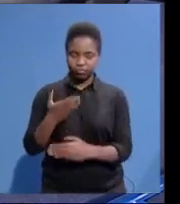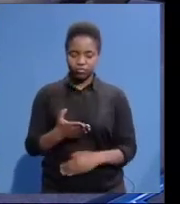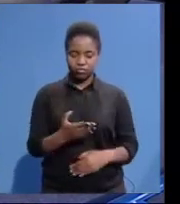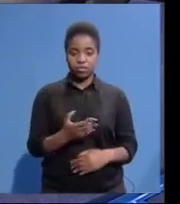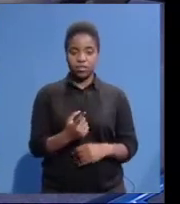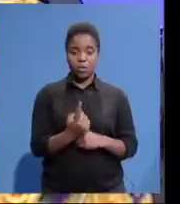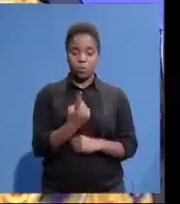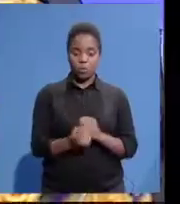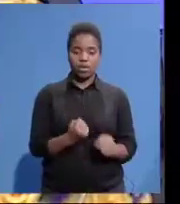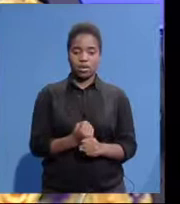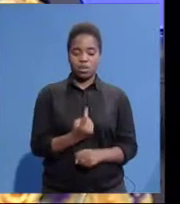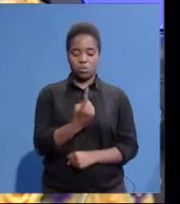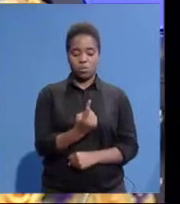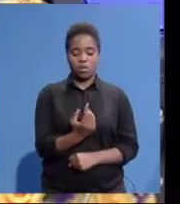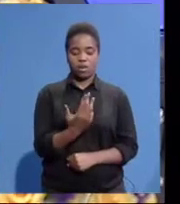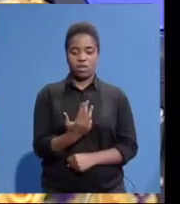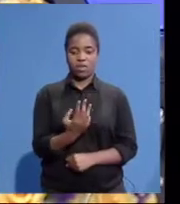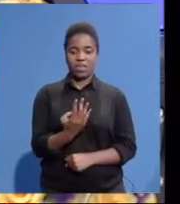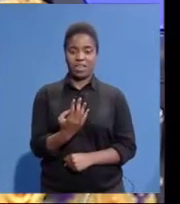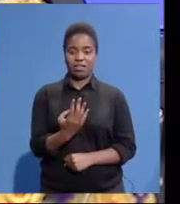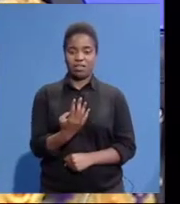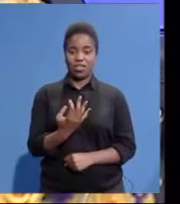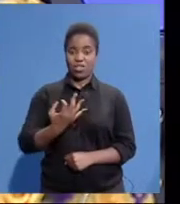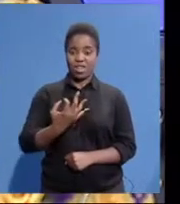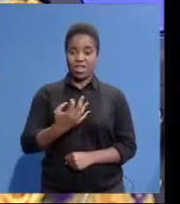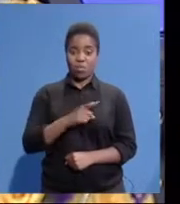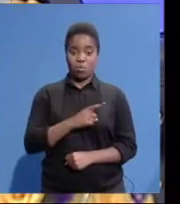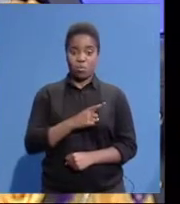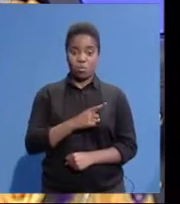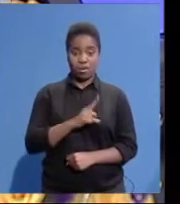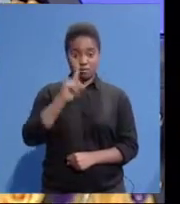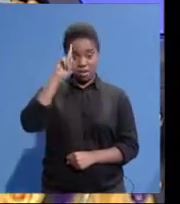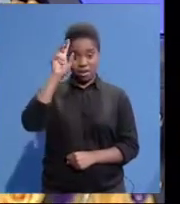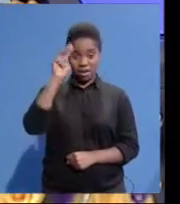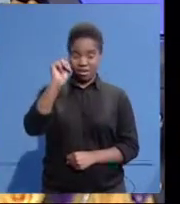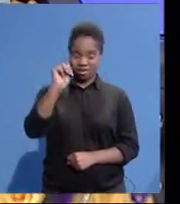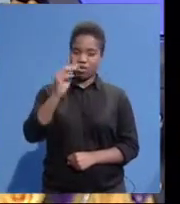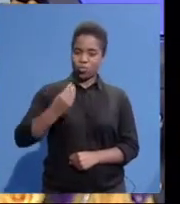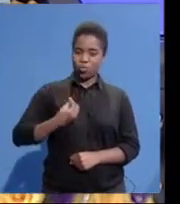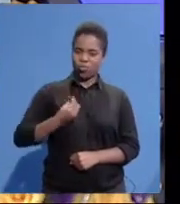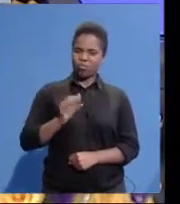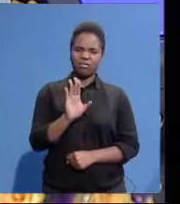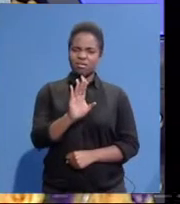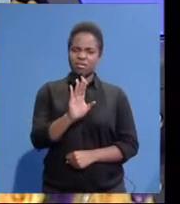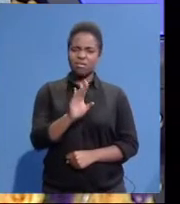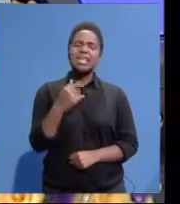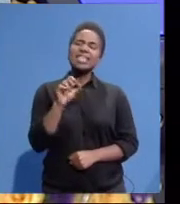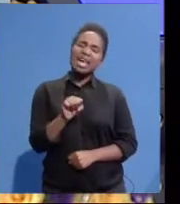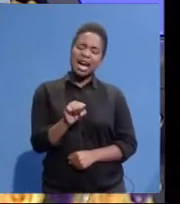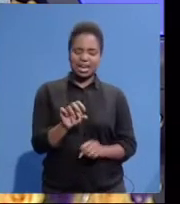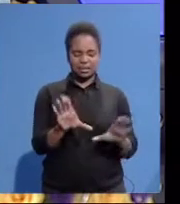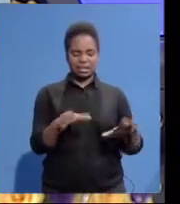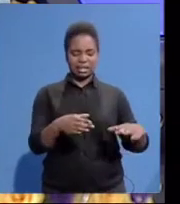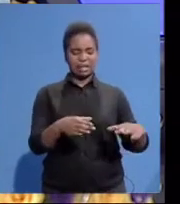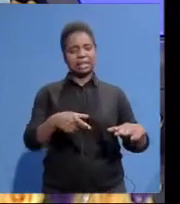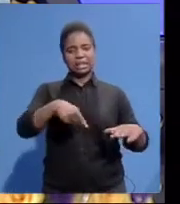1943 becomes very important because Nelson Mandela and the people of his generation felt that it was necessary to change the method of